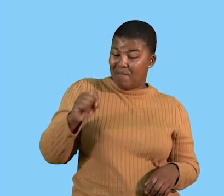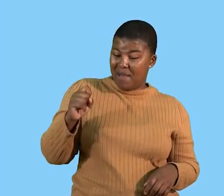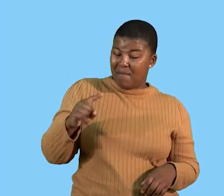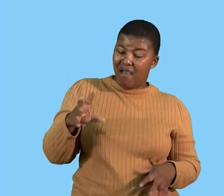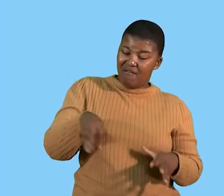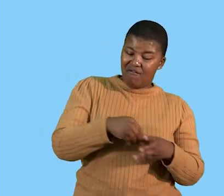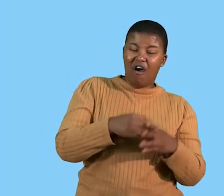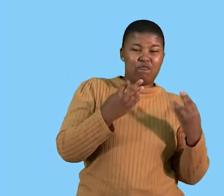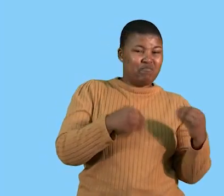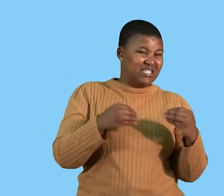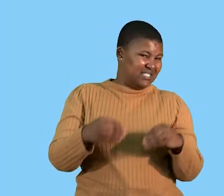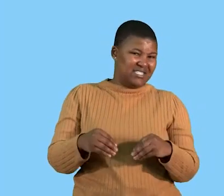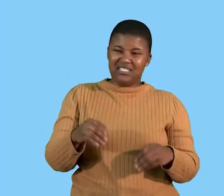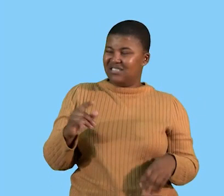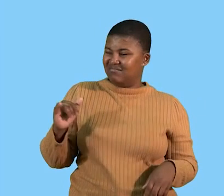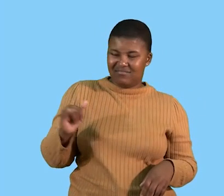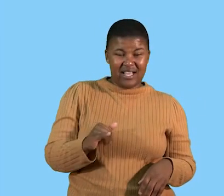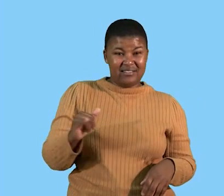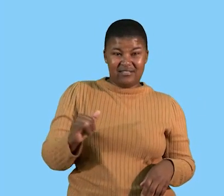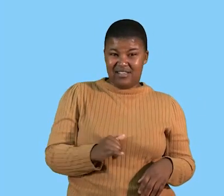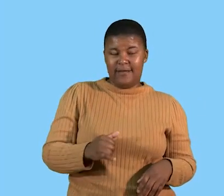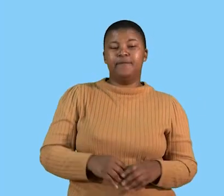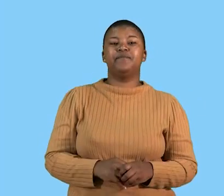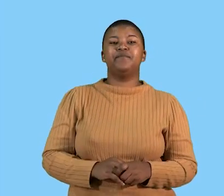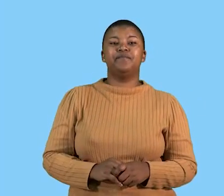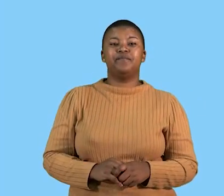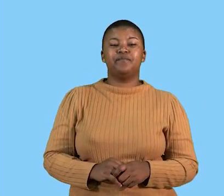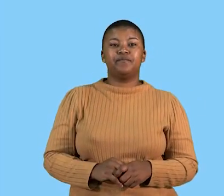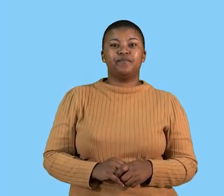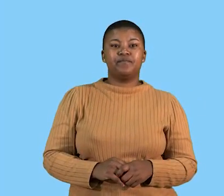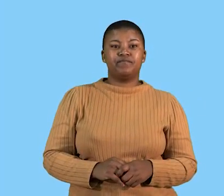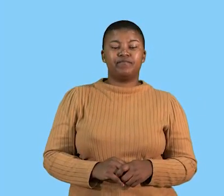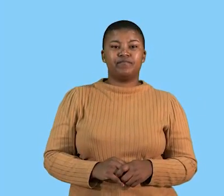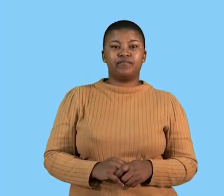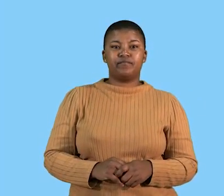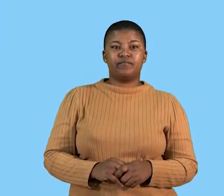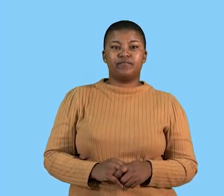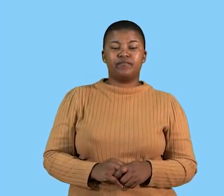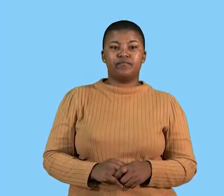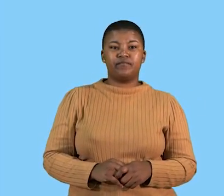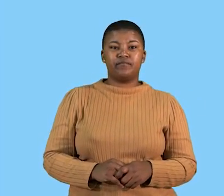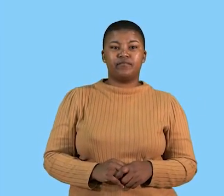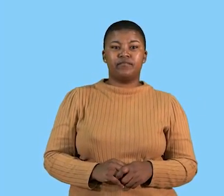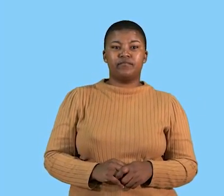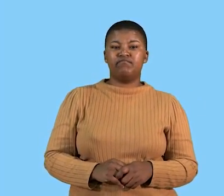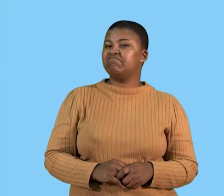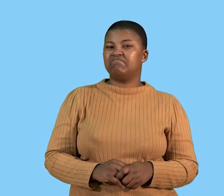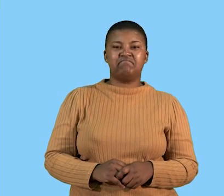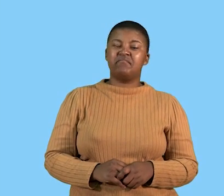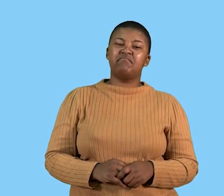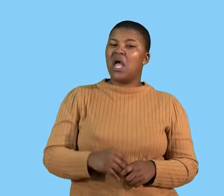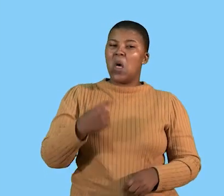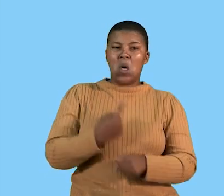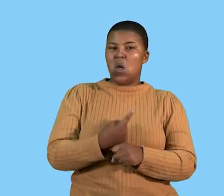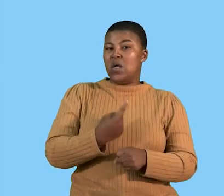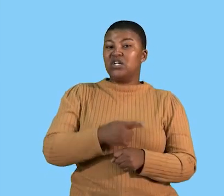be in the business for as long as the owner is a part of the business. Usually, or not usually, always, this